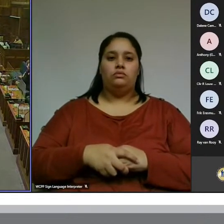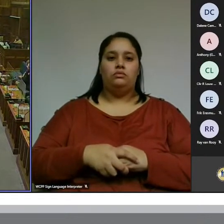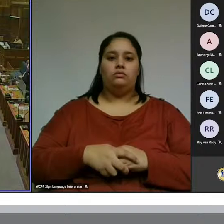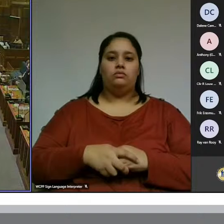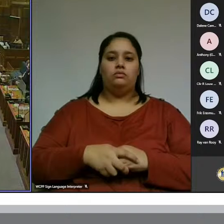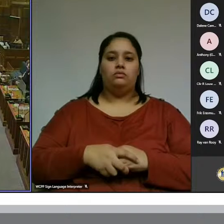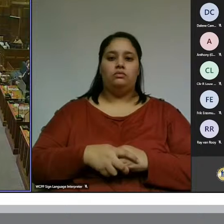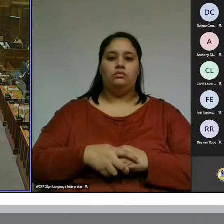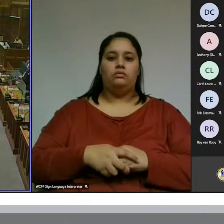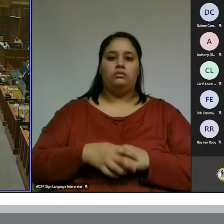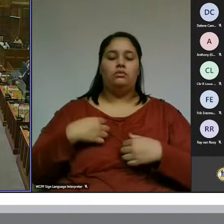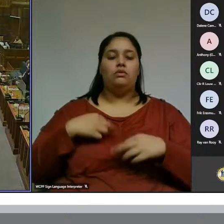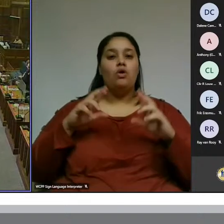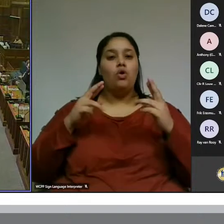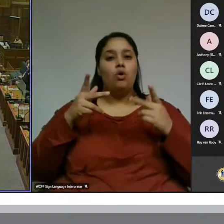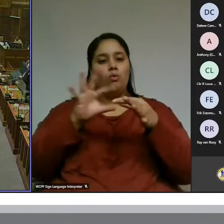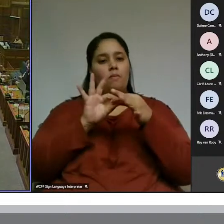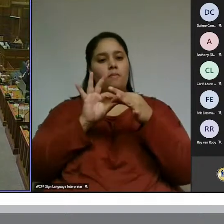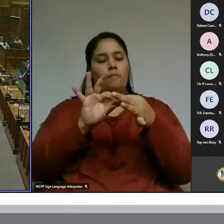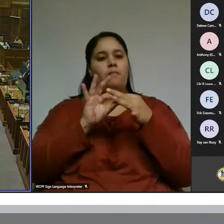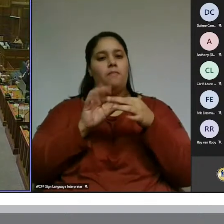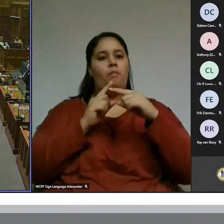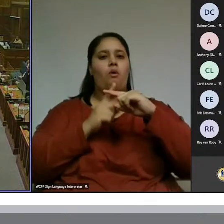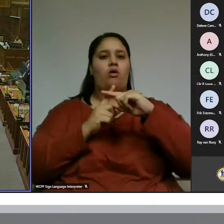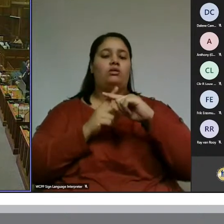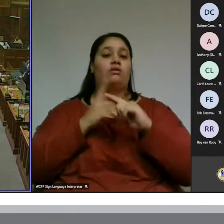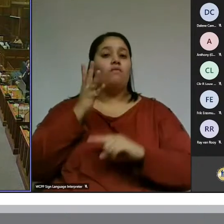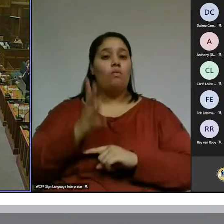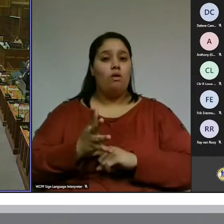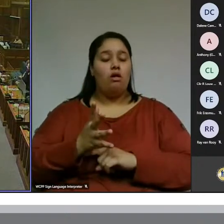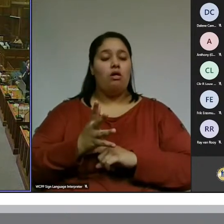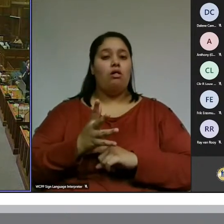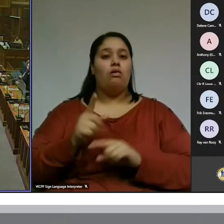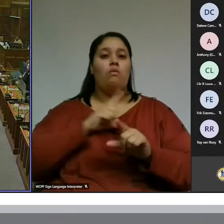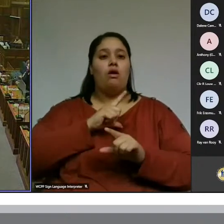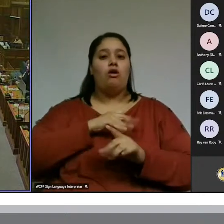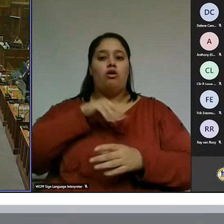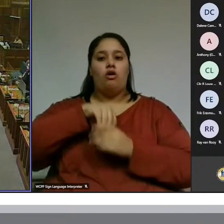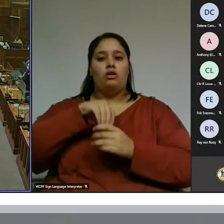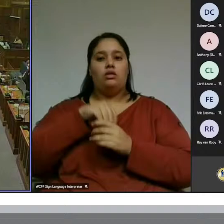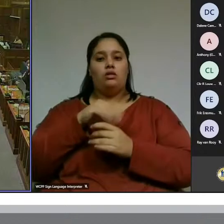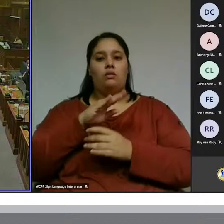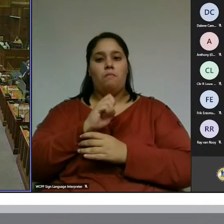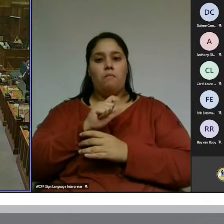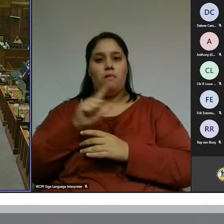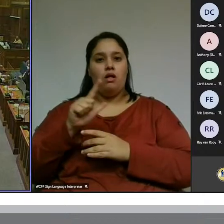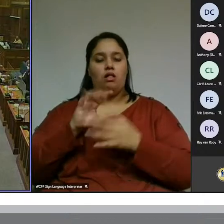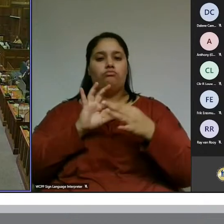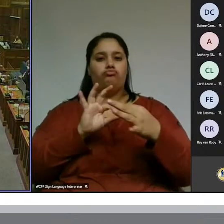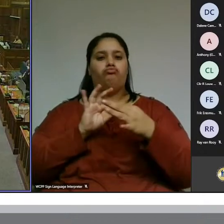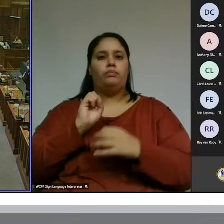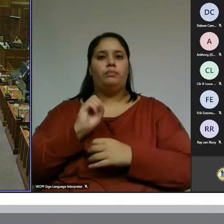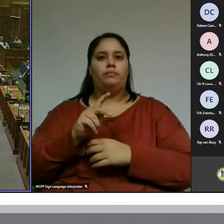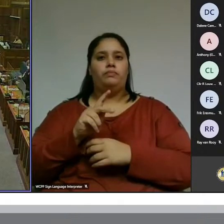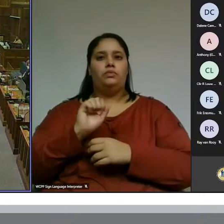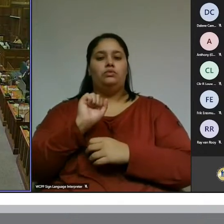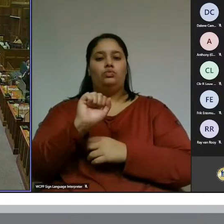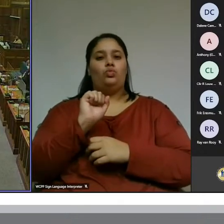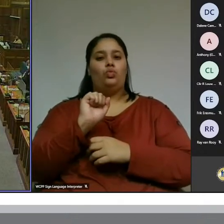have a fruitful engagement with the content of the bill that is going to be